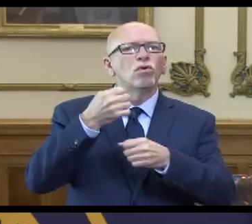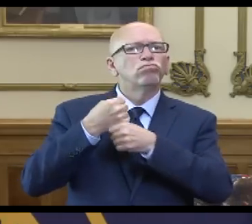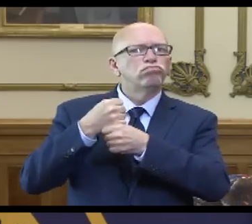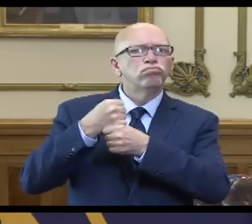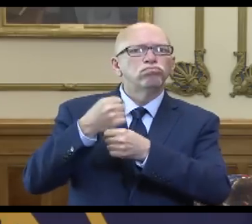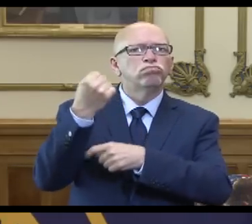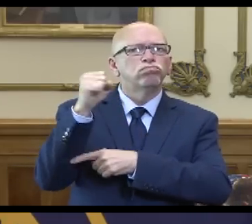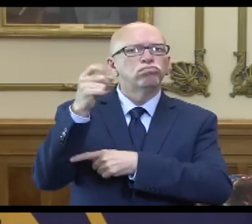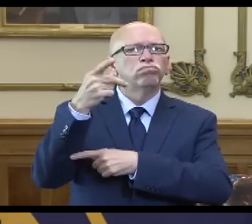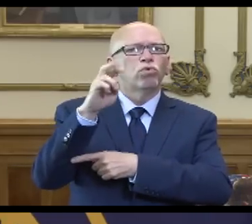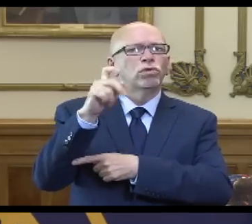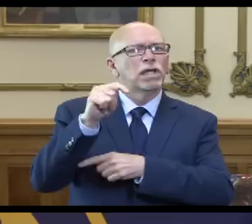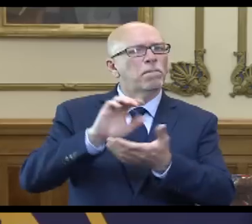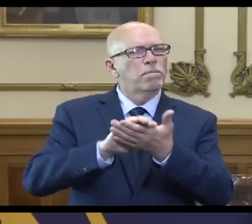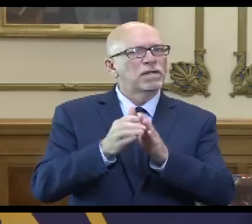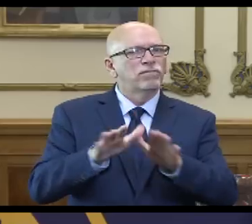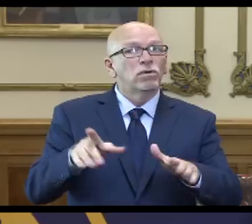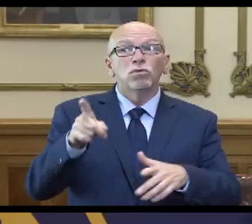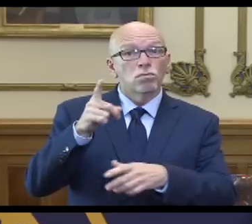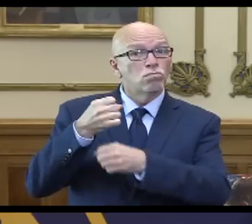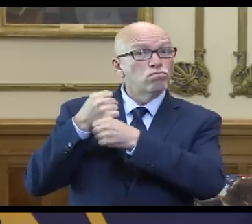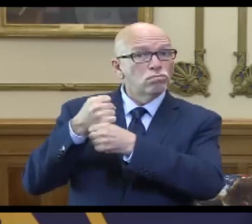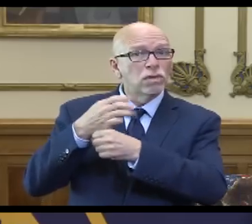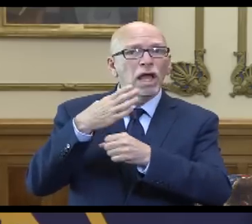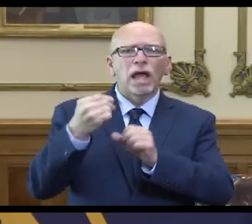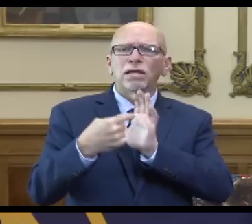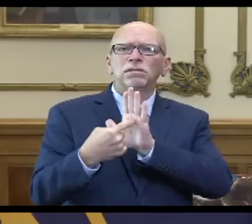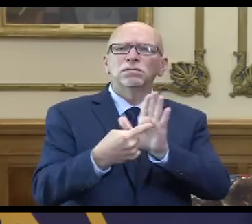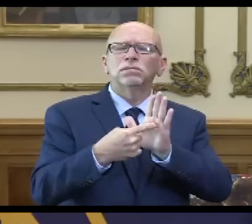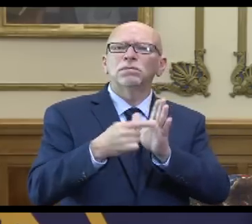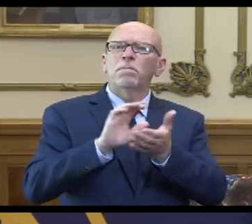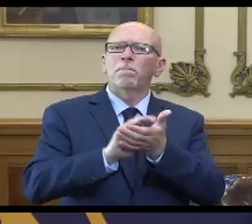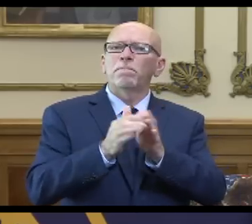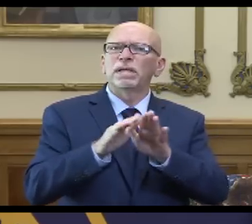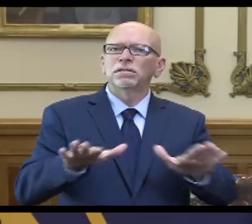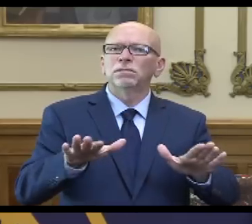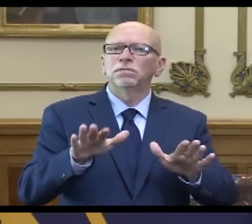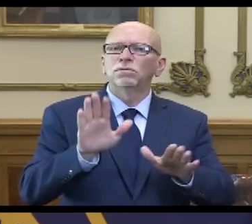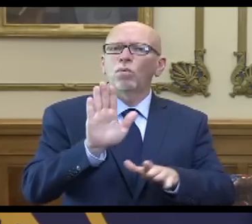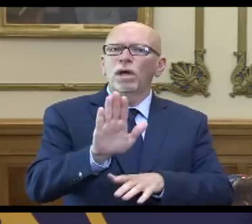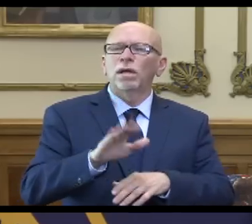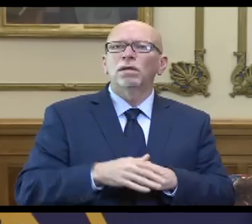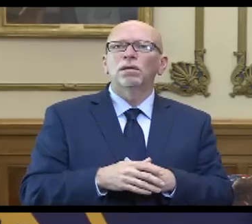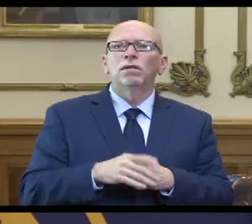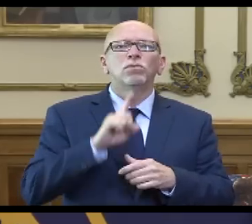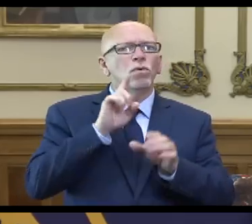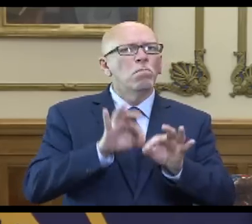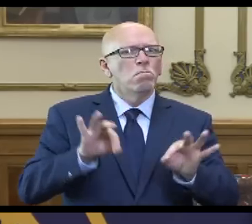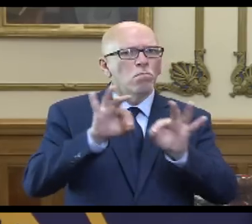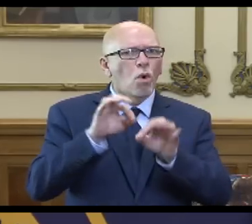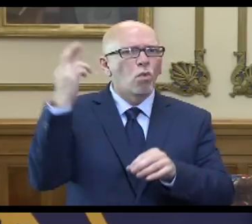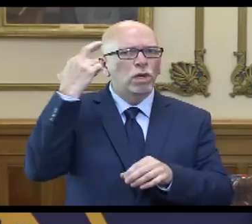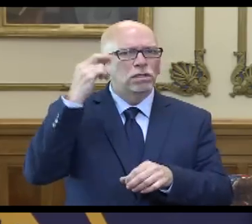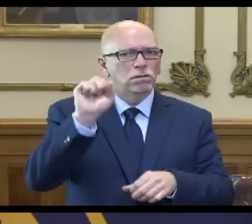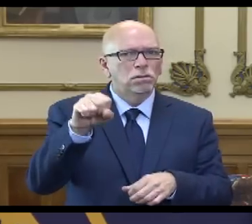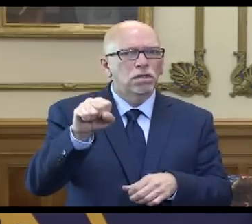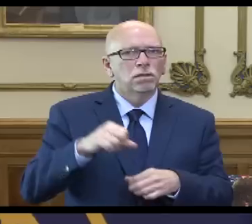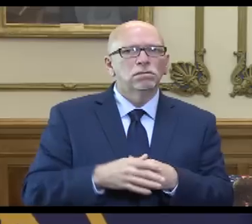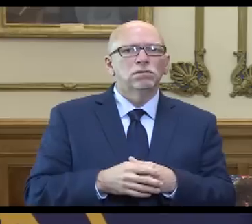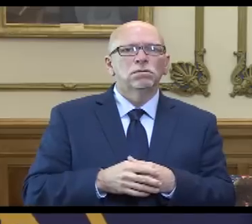have been not just protesting, but demonstrating for a very, very important cause. It